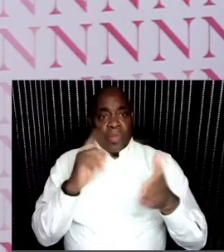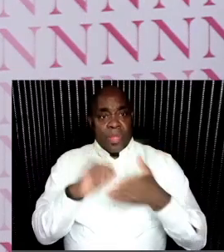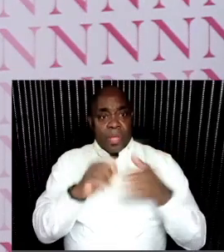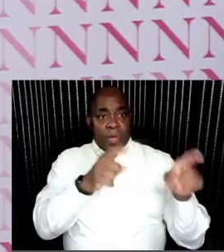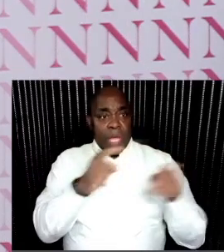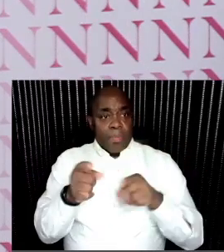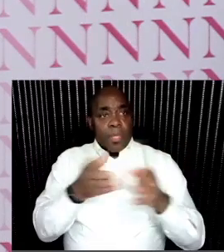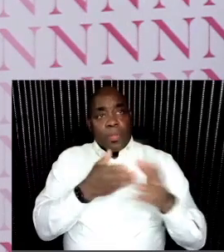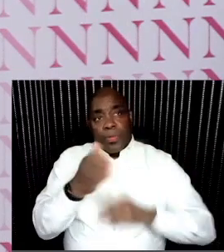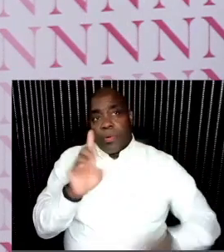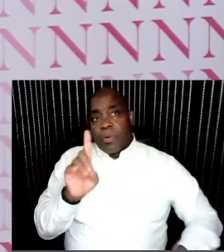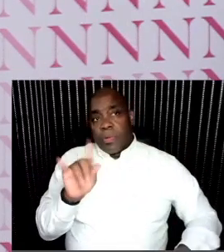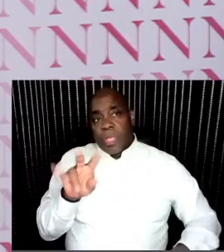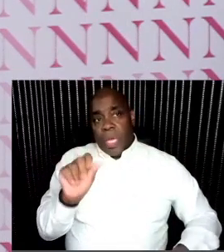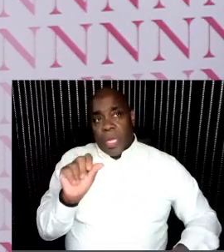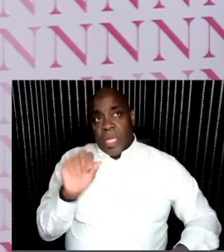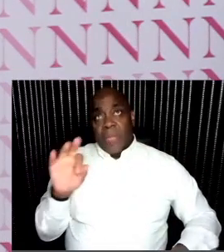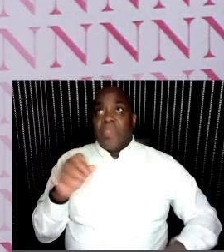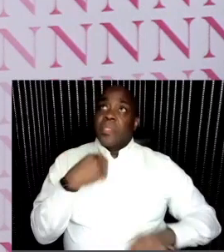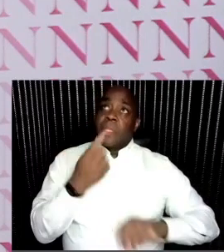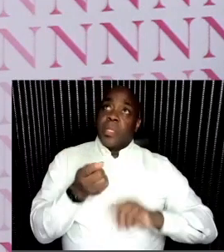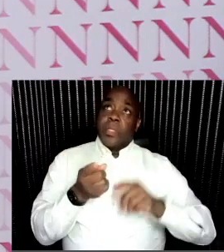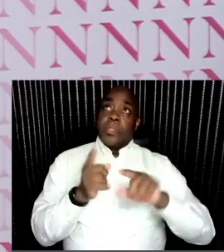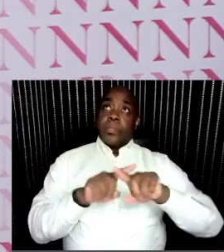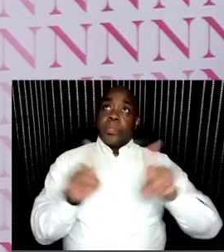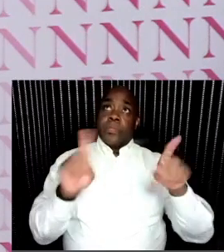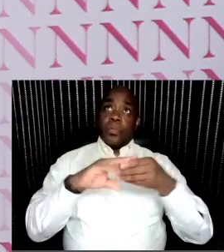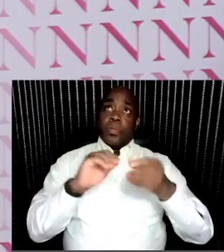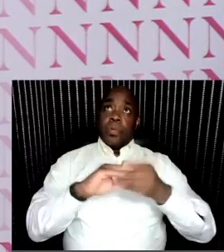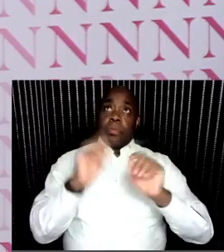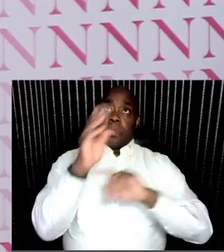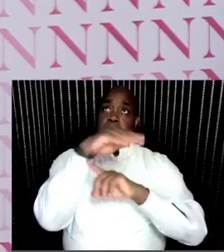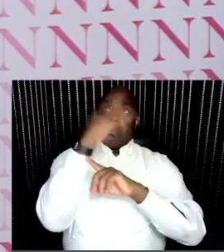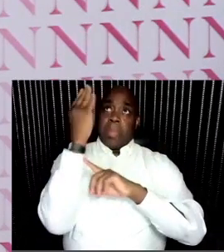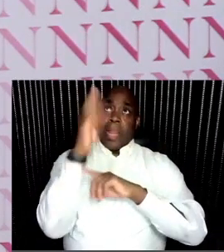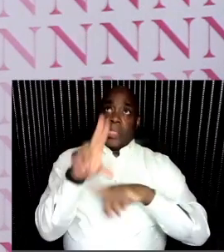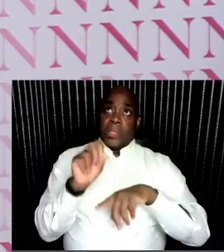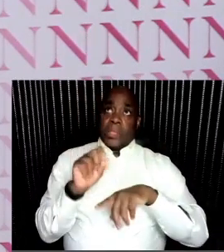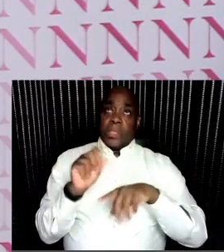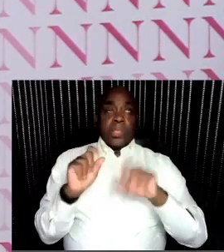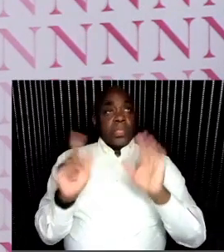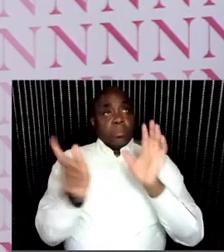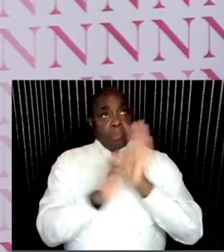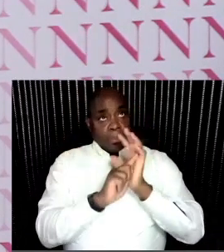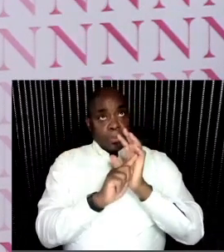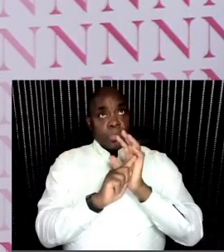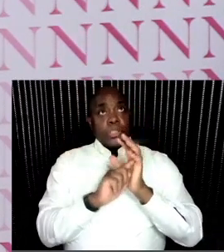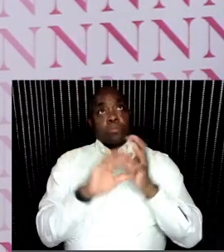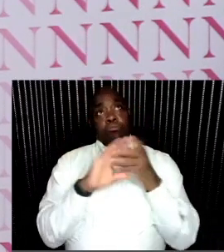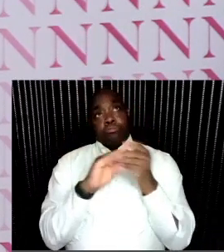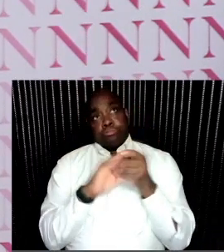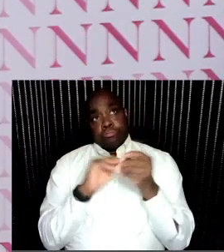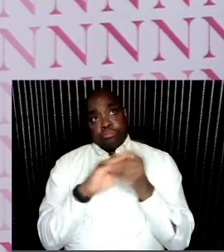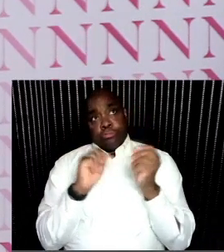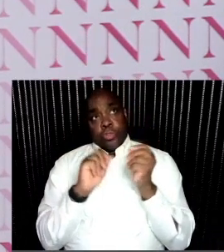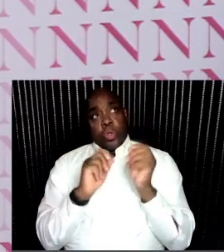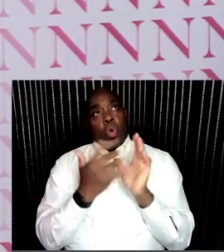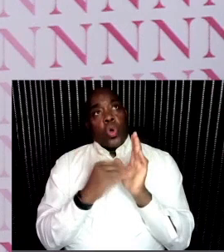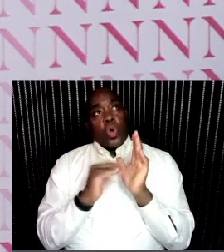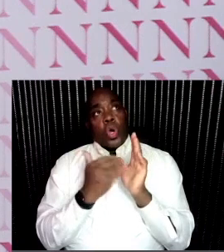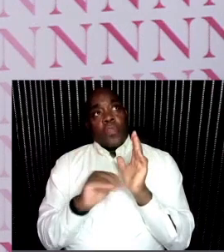telling a different story about blackness, and they're publishing that story, and they're circulating that story, and they're often